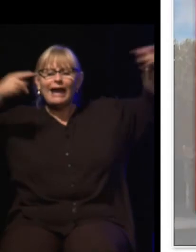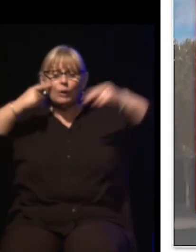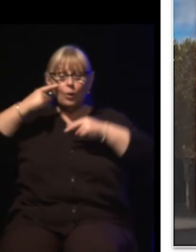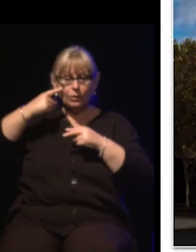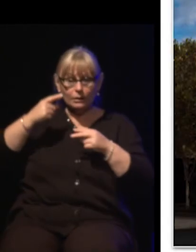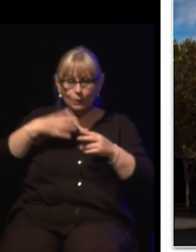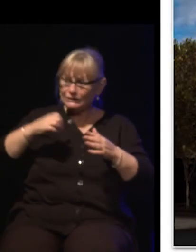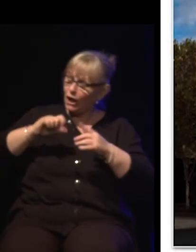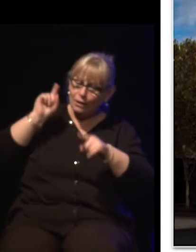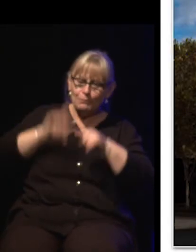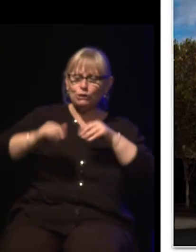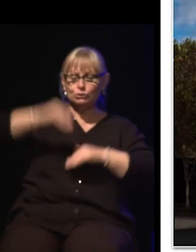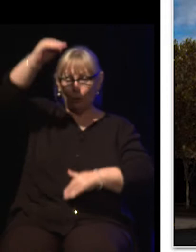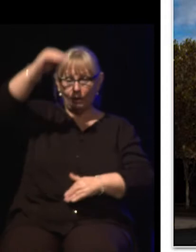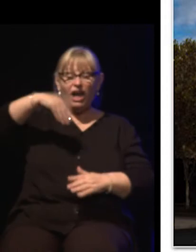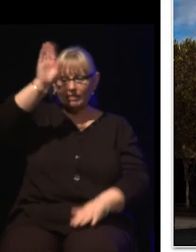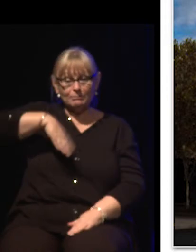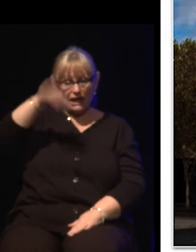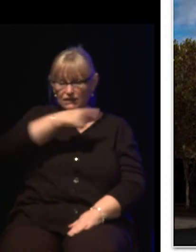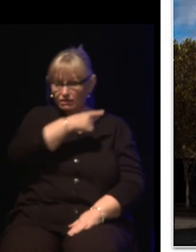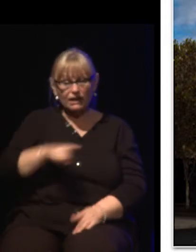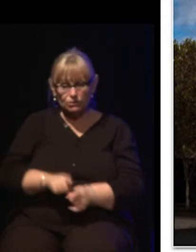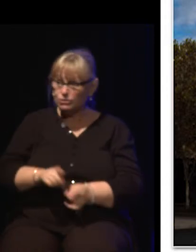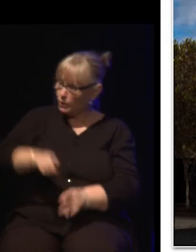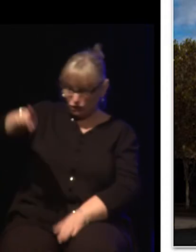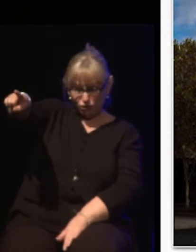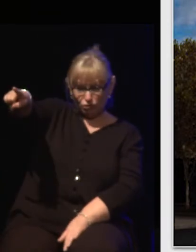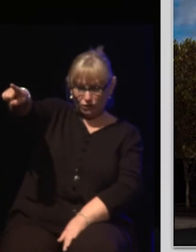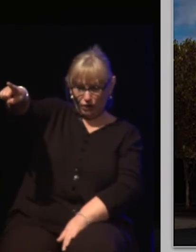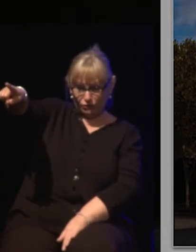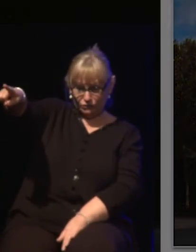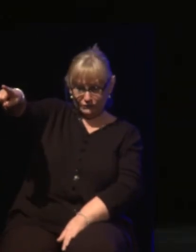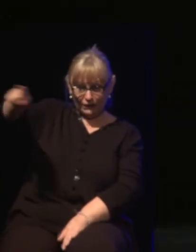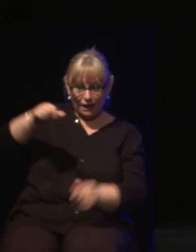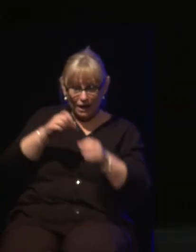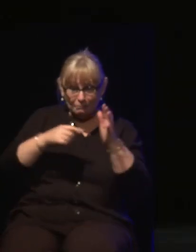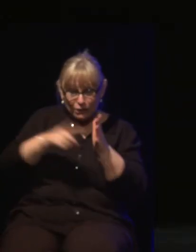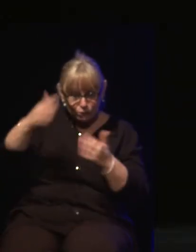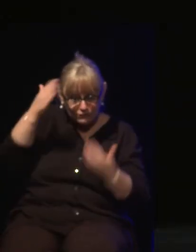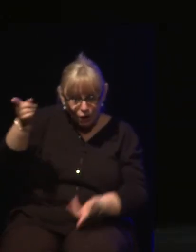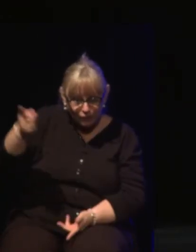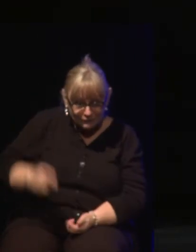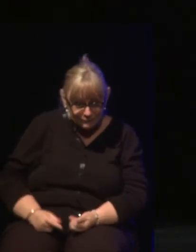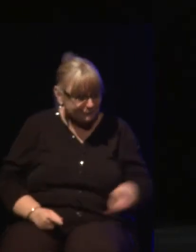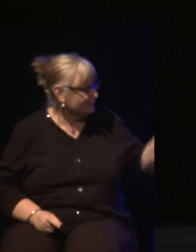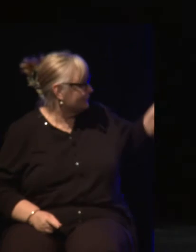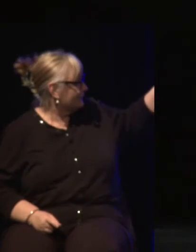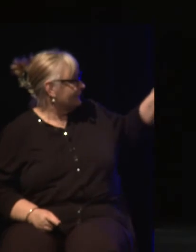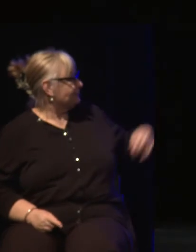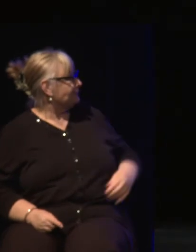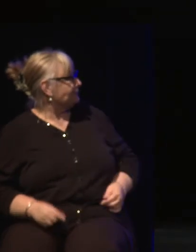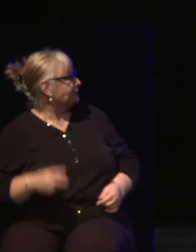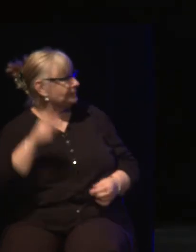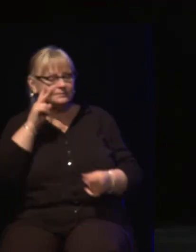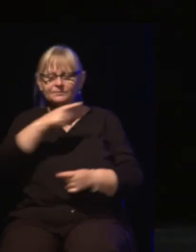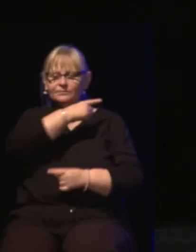it. They painted that beige, too. That's right across the street, by the way. I'll bet you didn't notice it, though. Look at